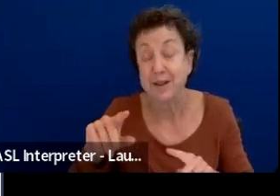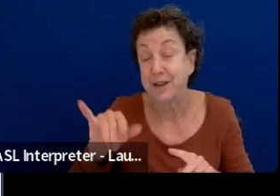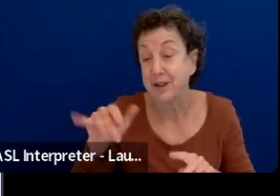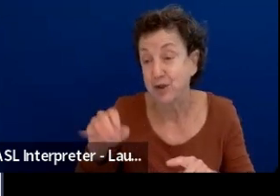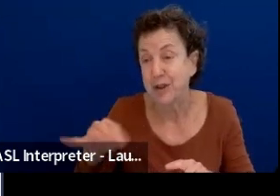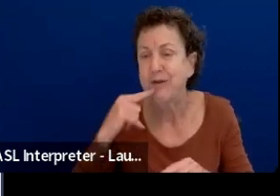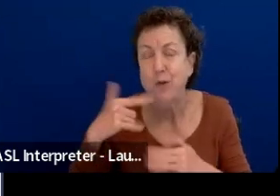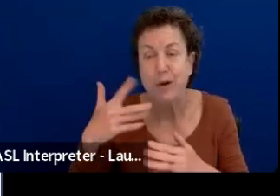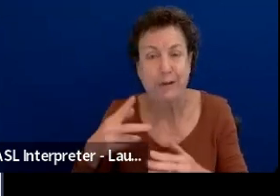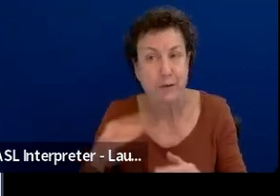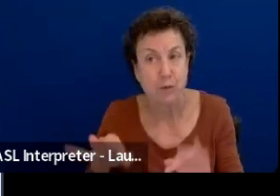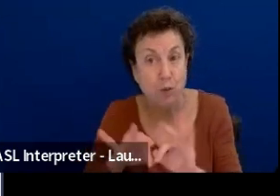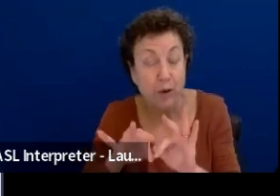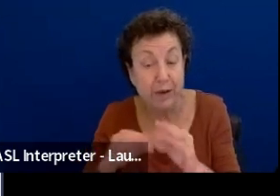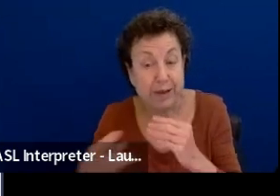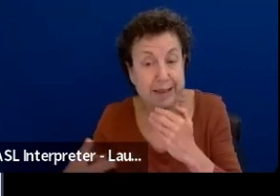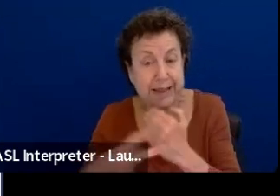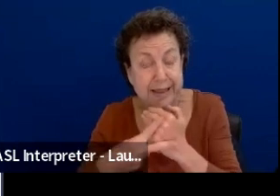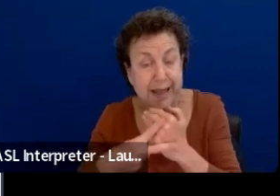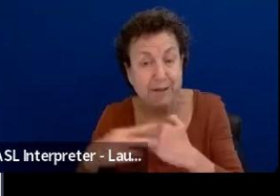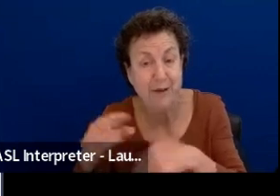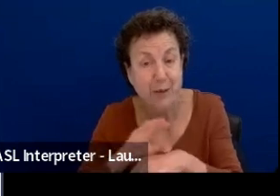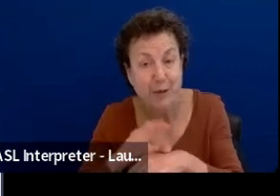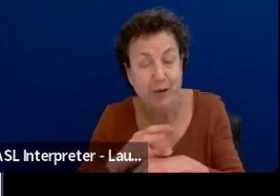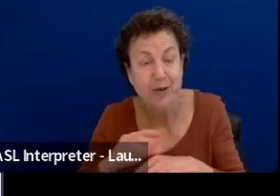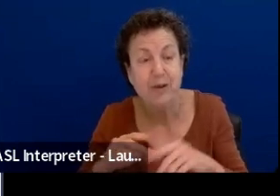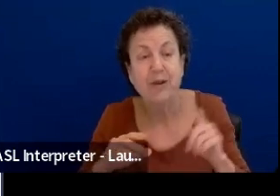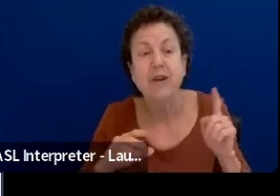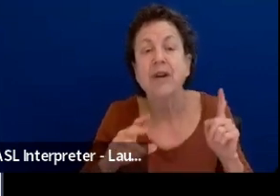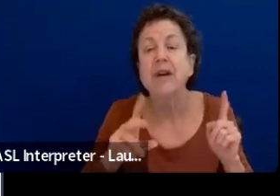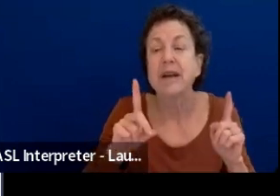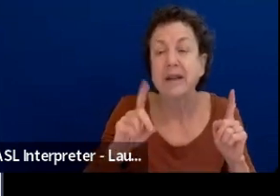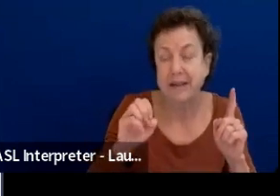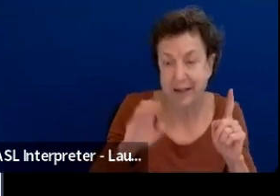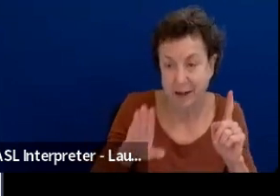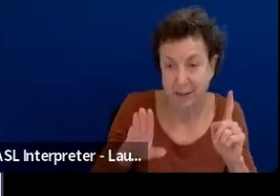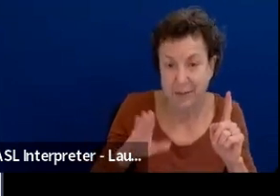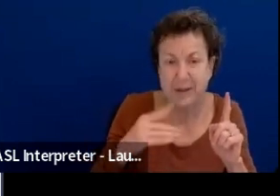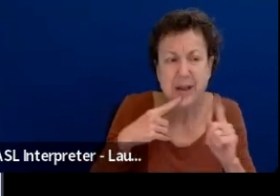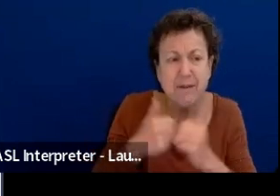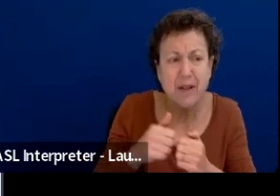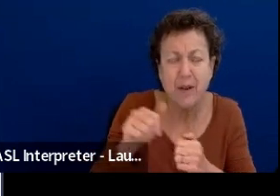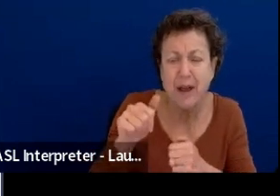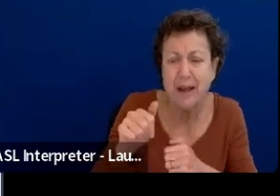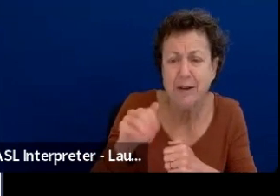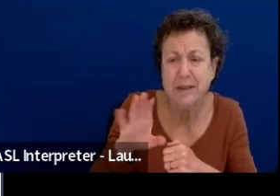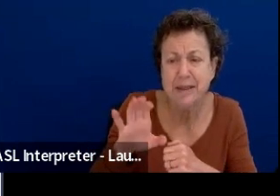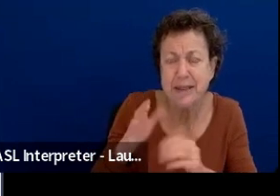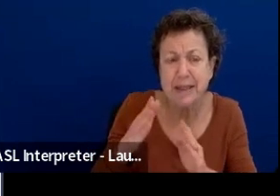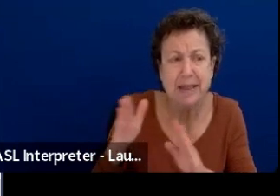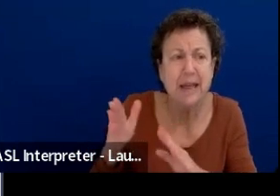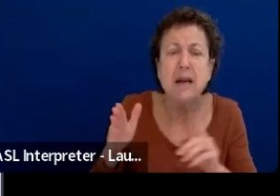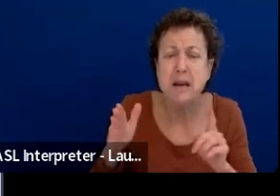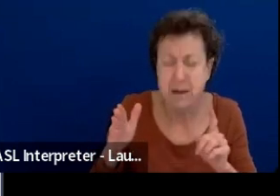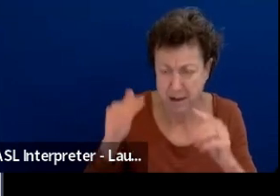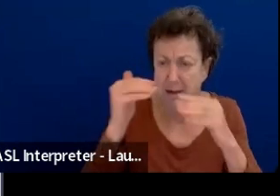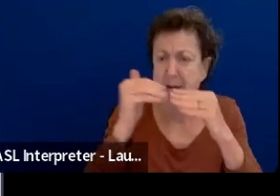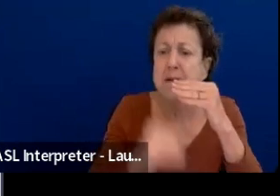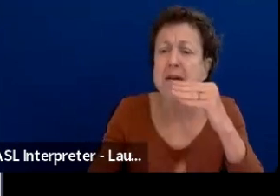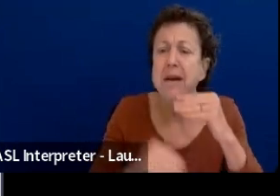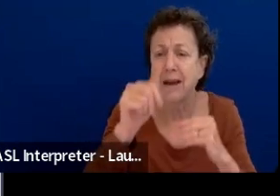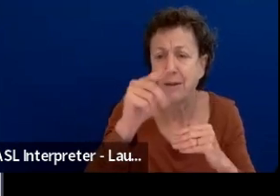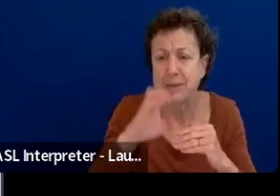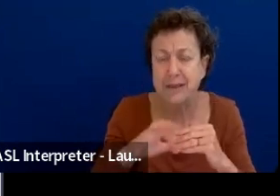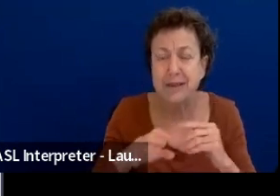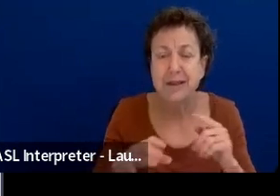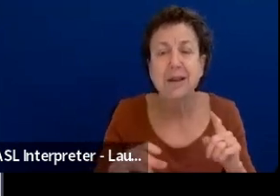Yes. So Ryan, I is that definitely list alphabetical? It is in alphabetical order. Yeah. The